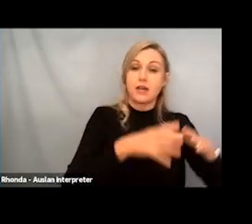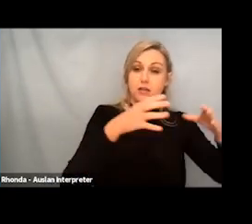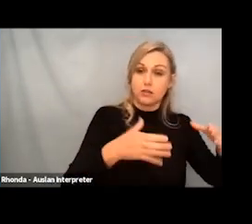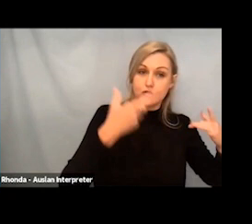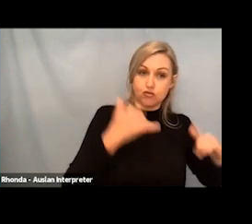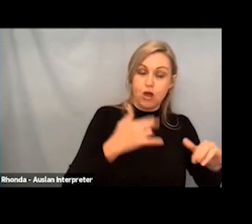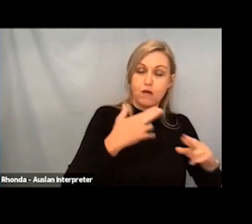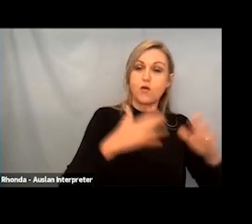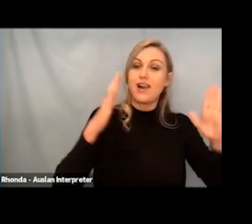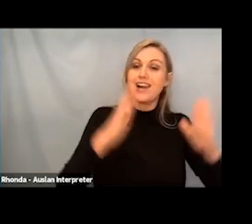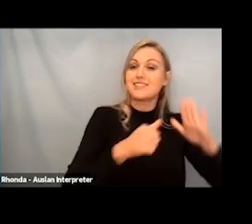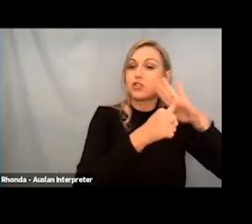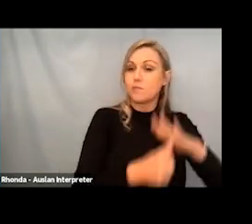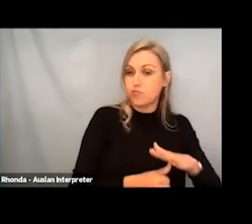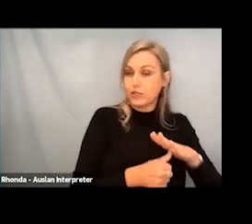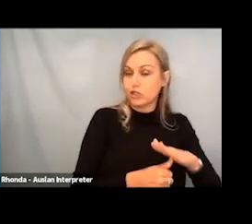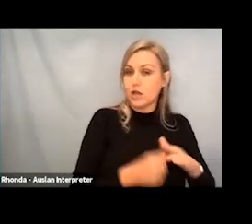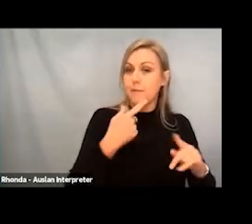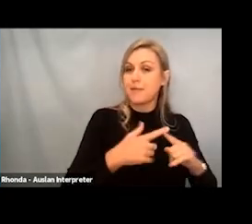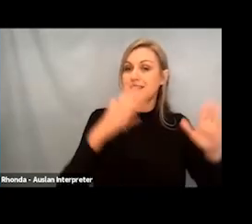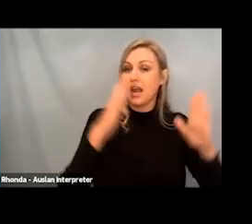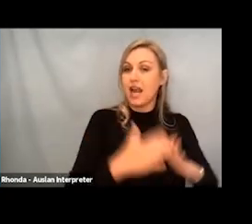improvements in depression and reductions in